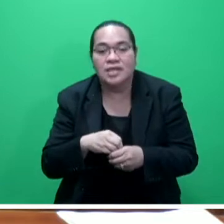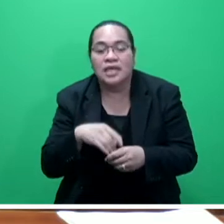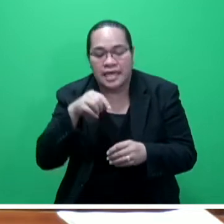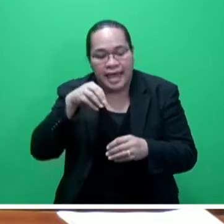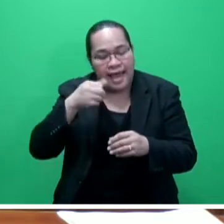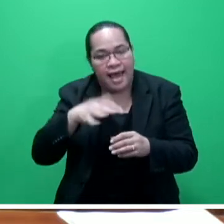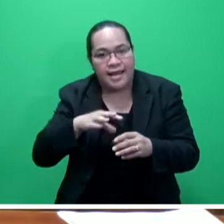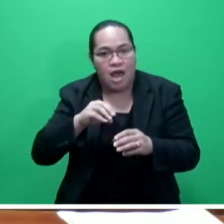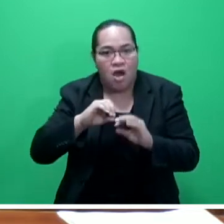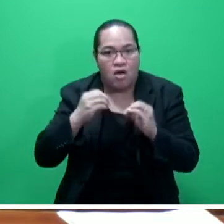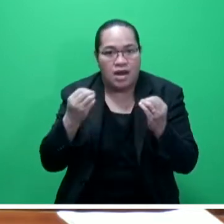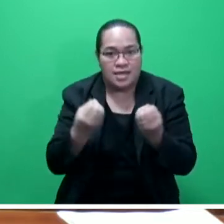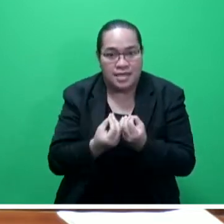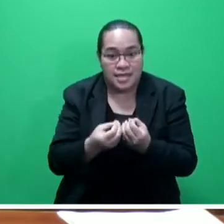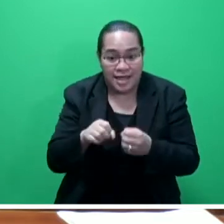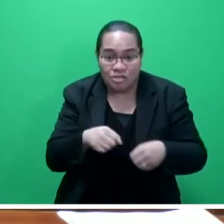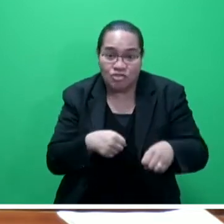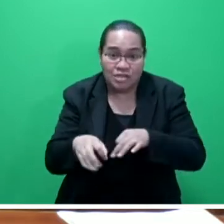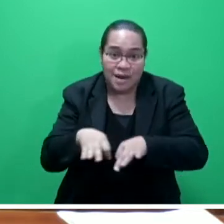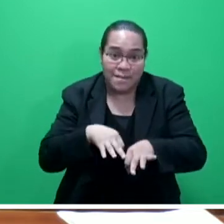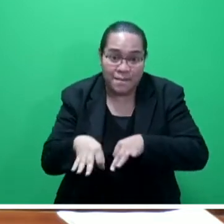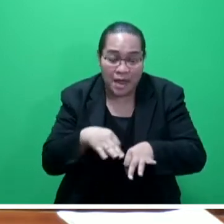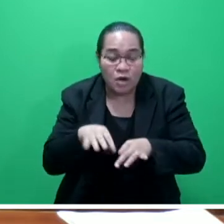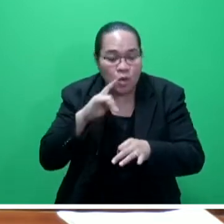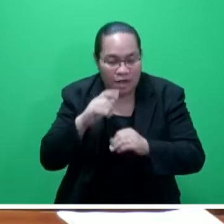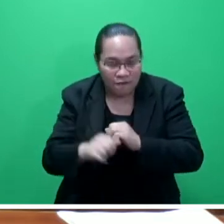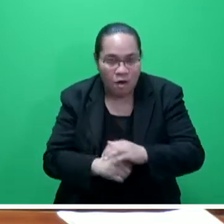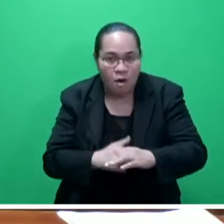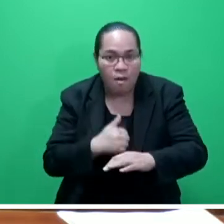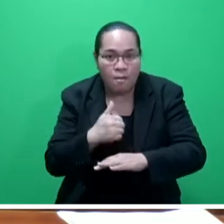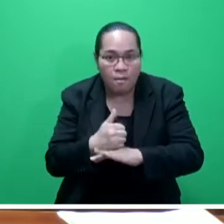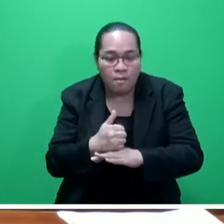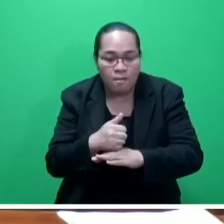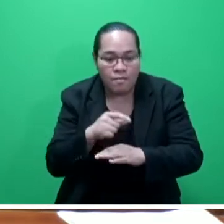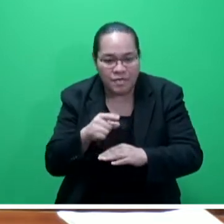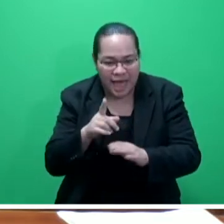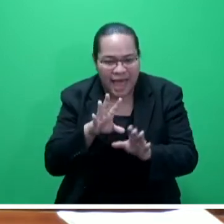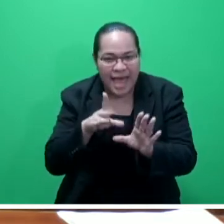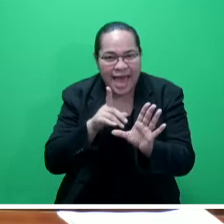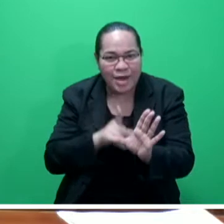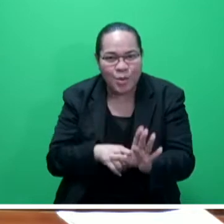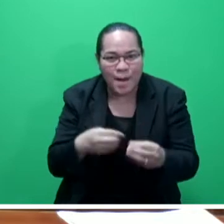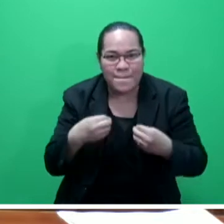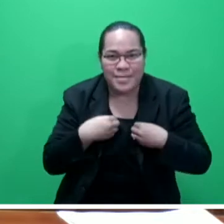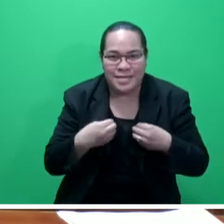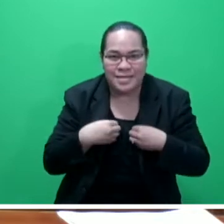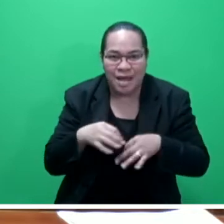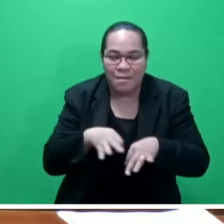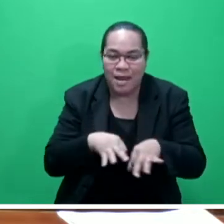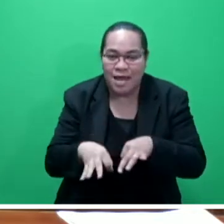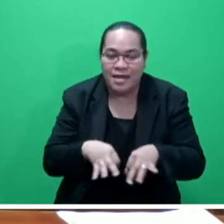organization. That strategic plan should then form the basis of its annual business plans and the